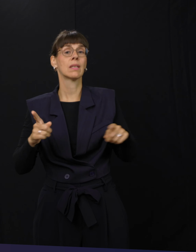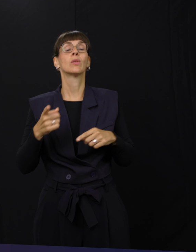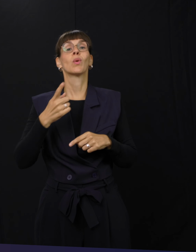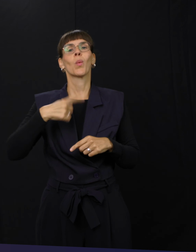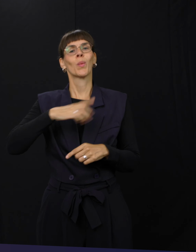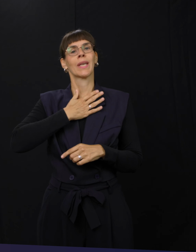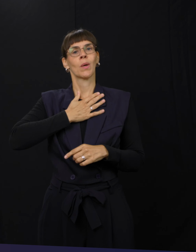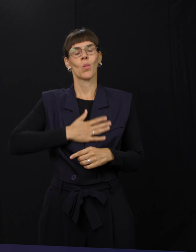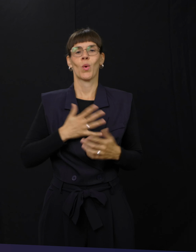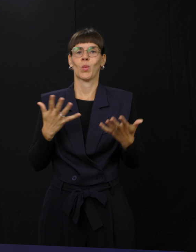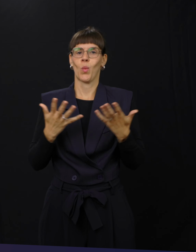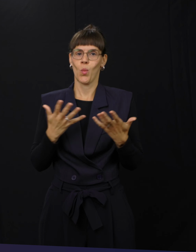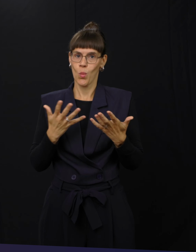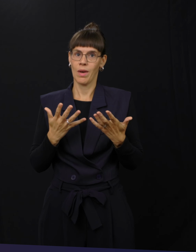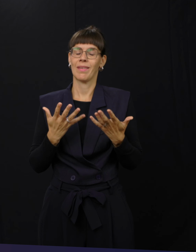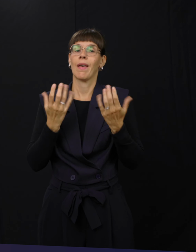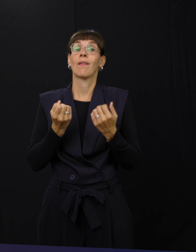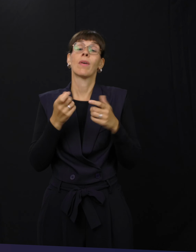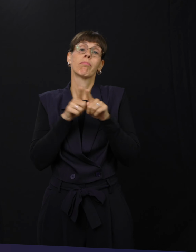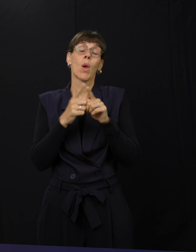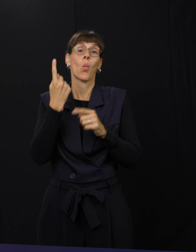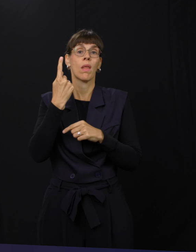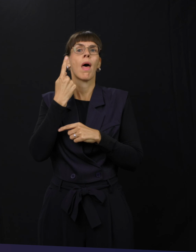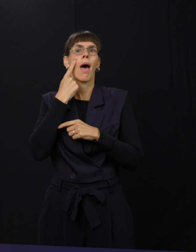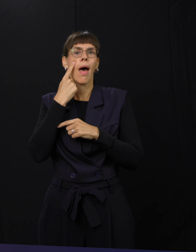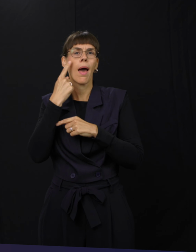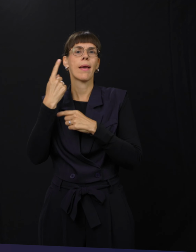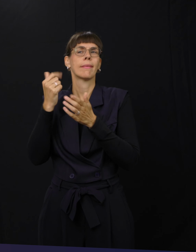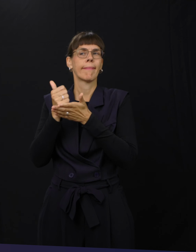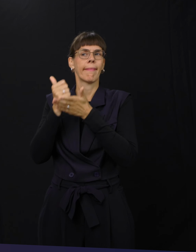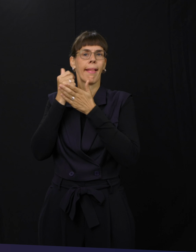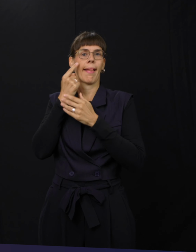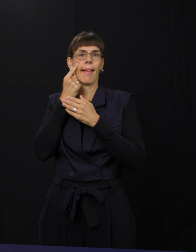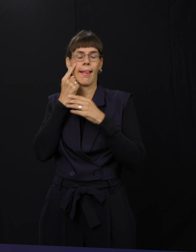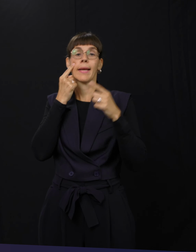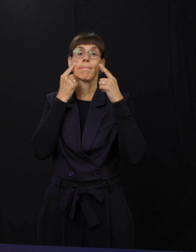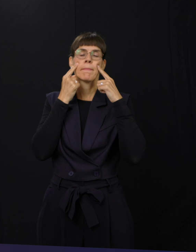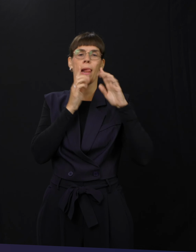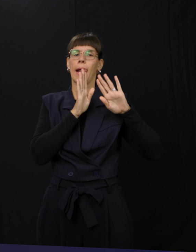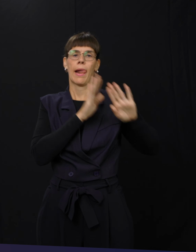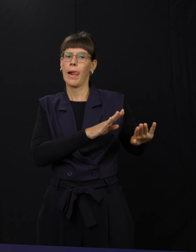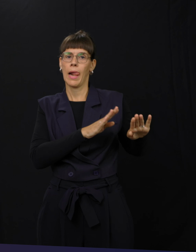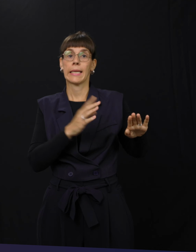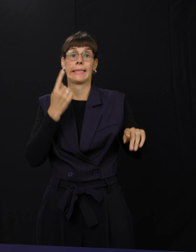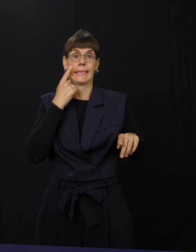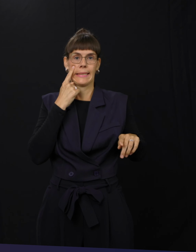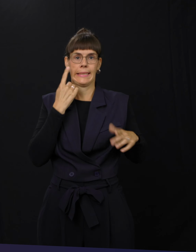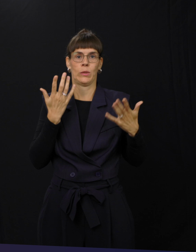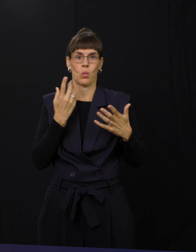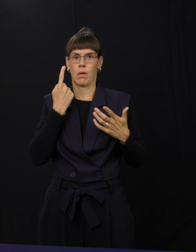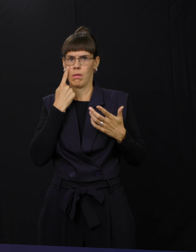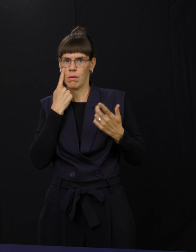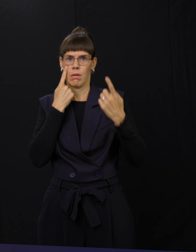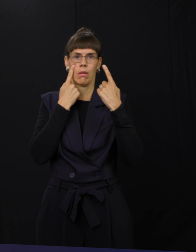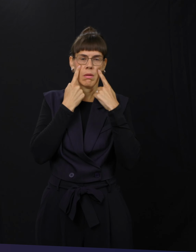to do is to treat one eye at first and use the other one as a control, because variation between